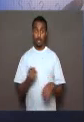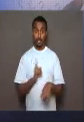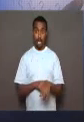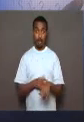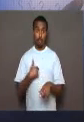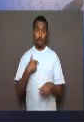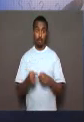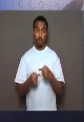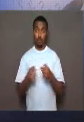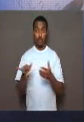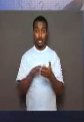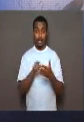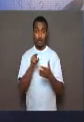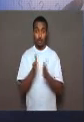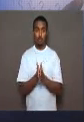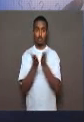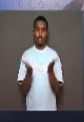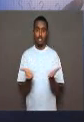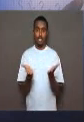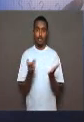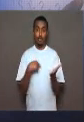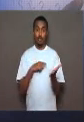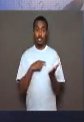In a moment, I am going to read you a